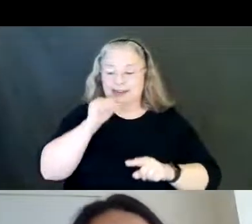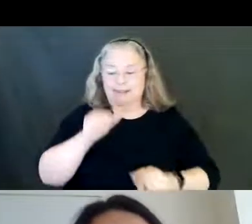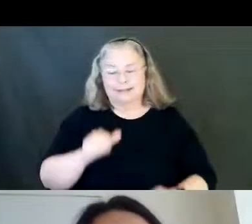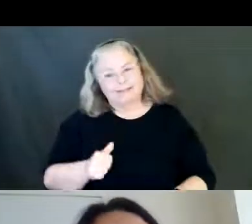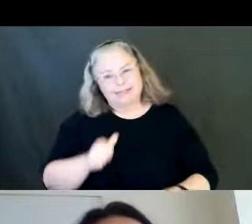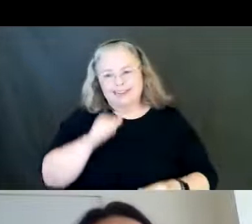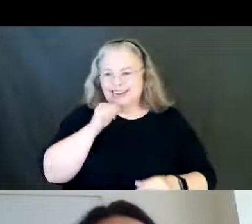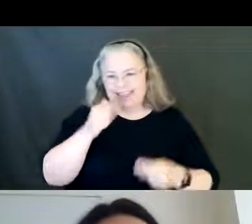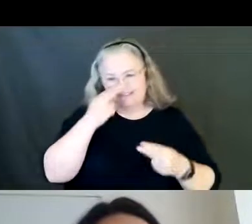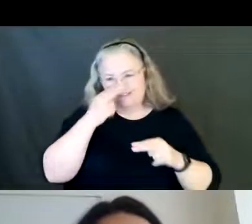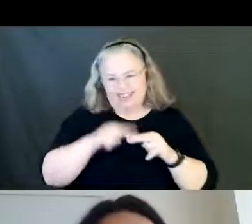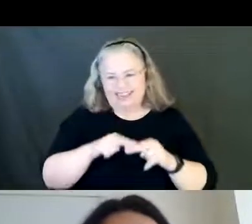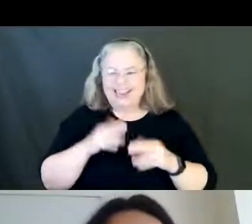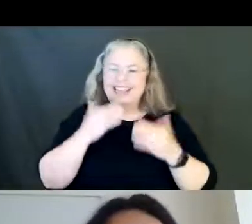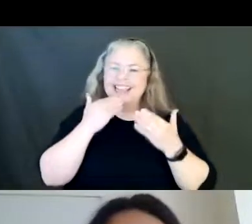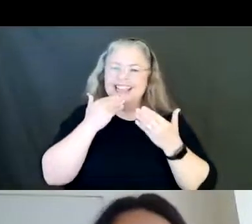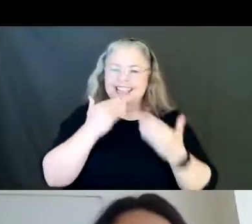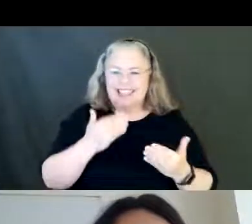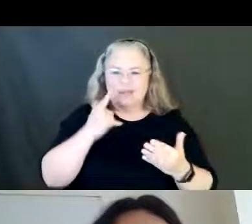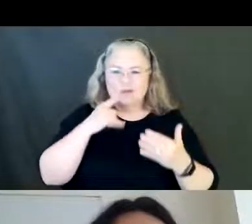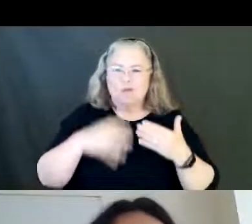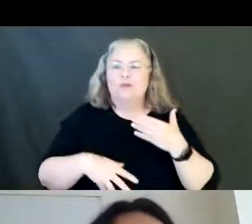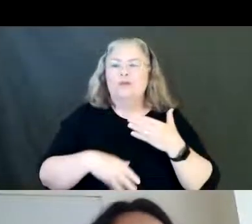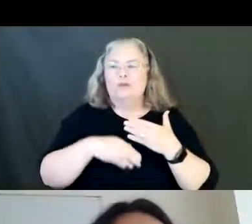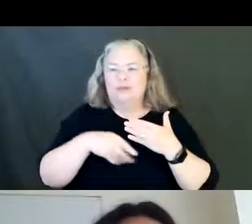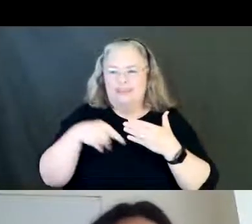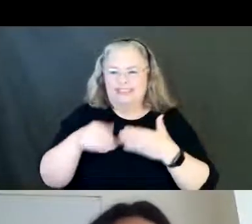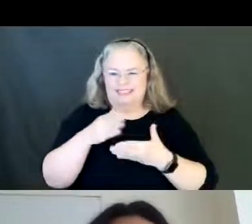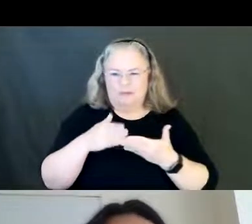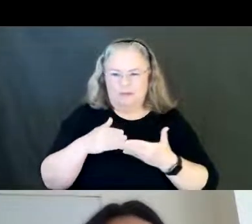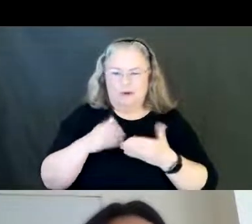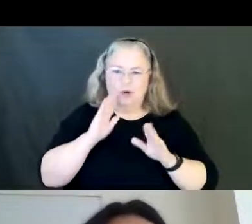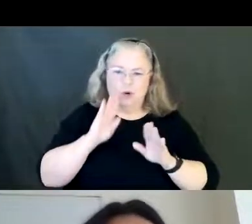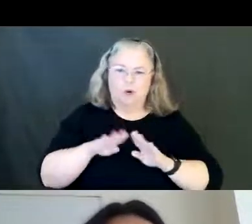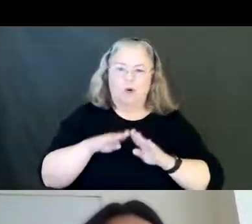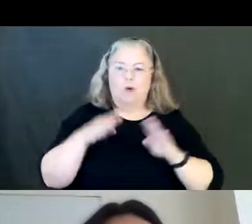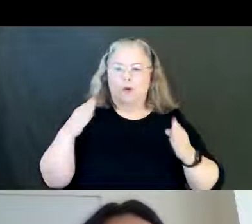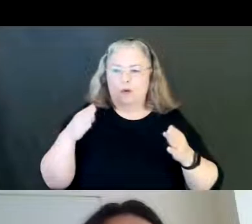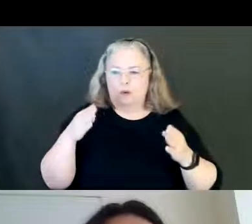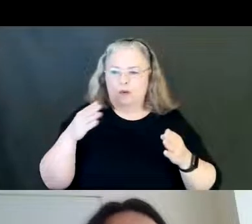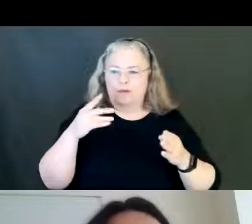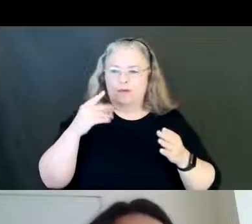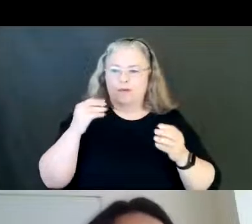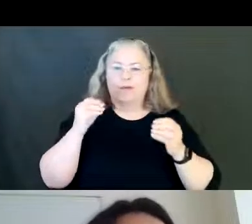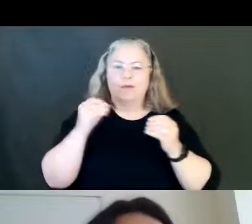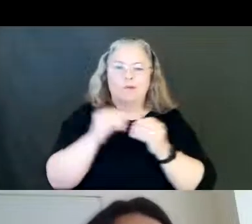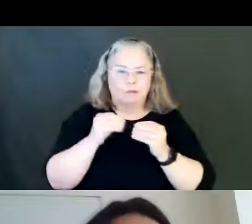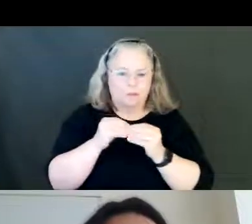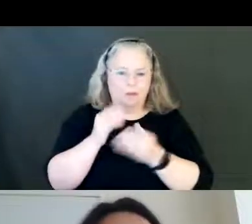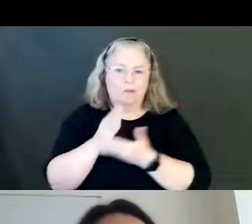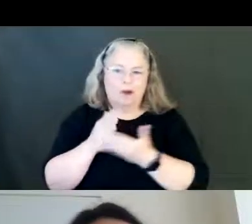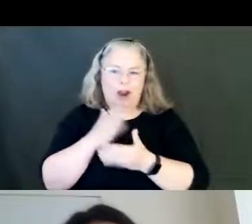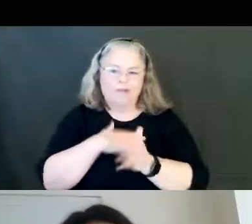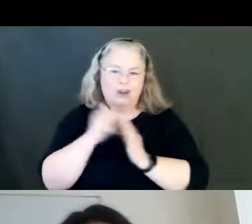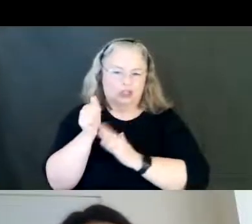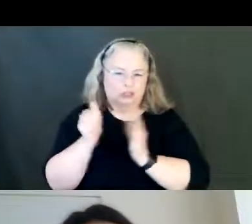so thank you very much for this edition. I want to be able to open this for additional pieces of our agenda. So